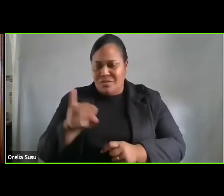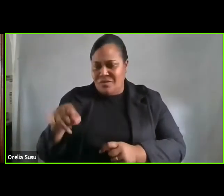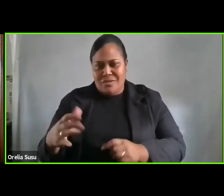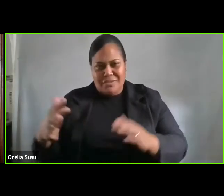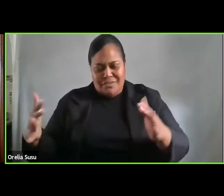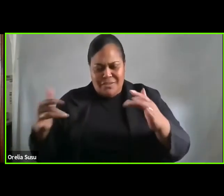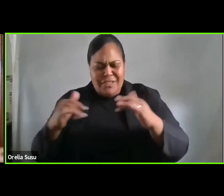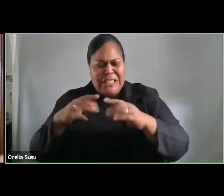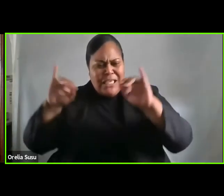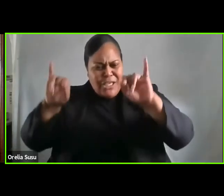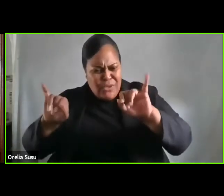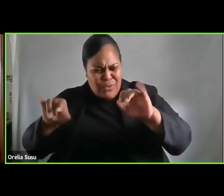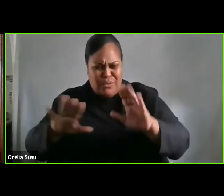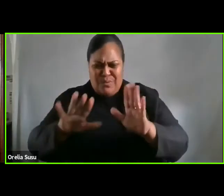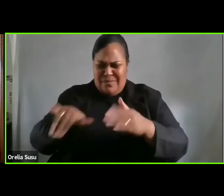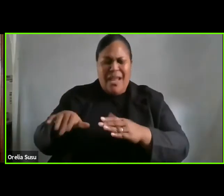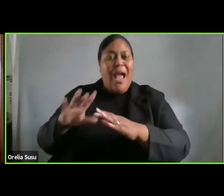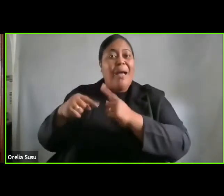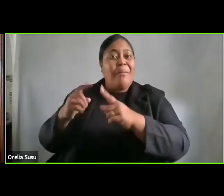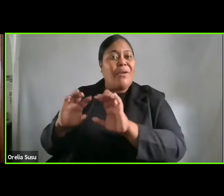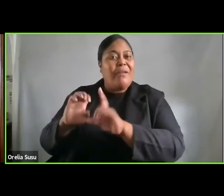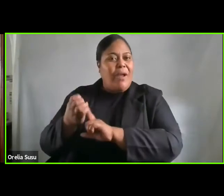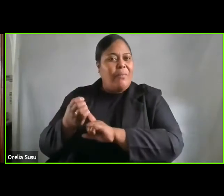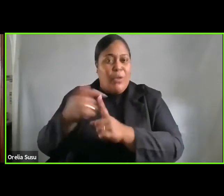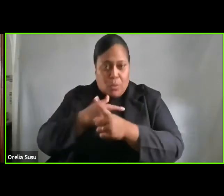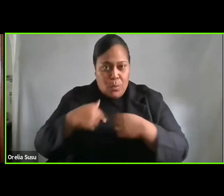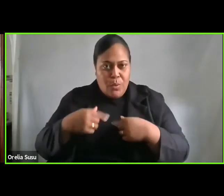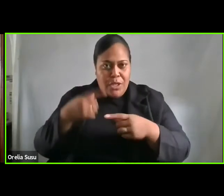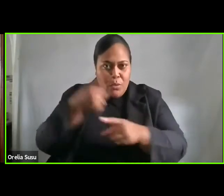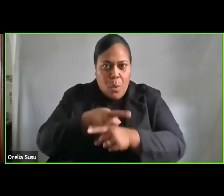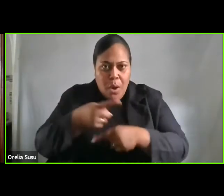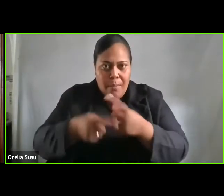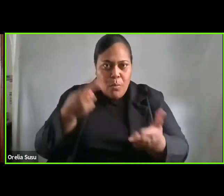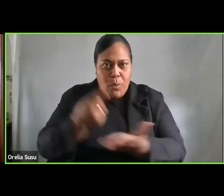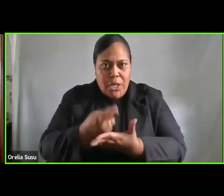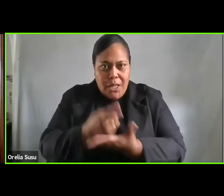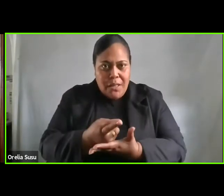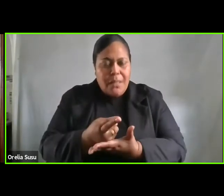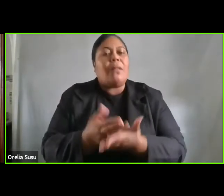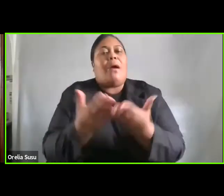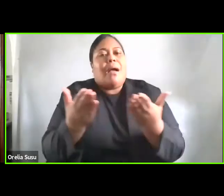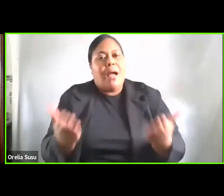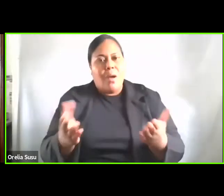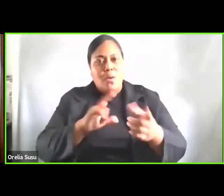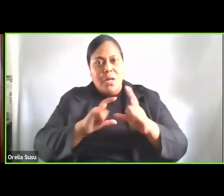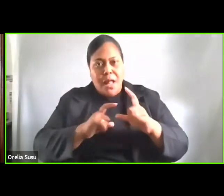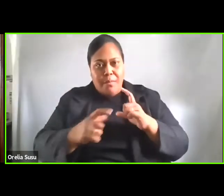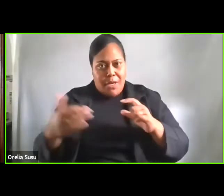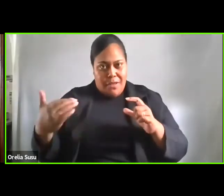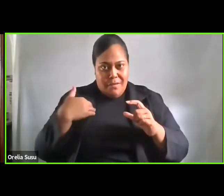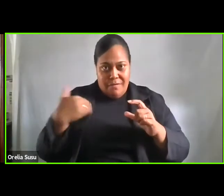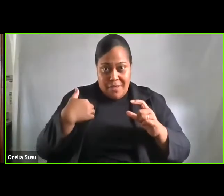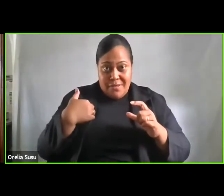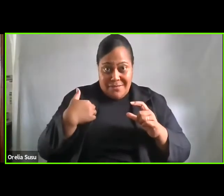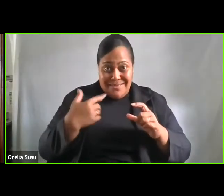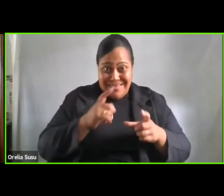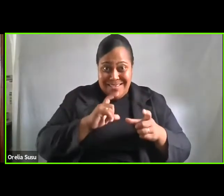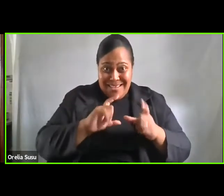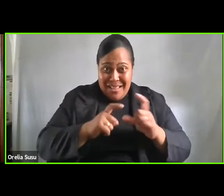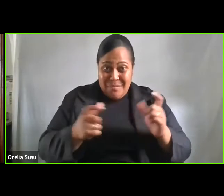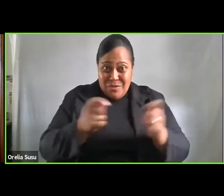issue that is about the environment we want to make sure that we are talking about how does the climate impacts climate change effects really